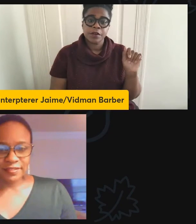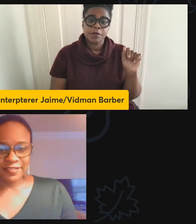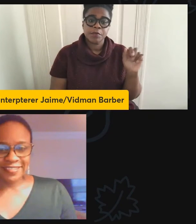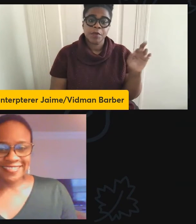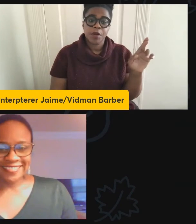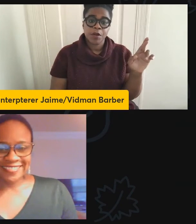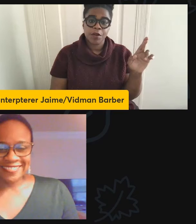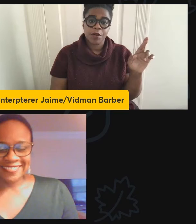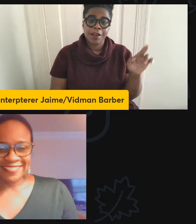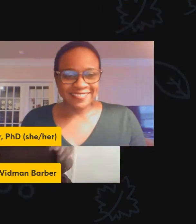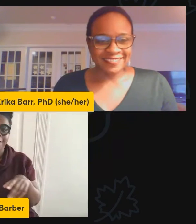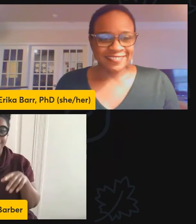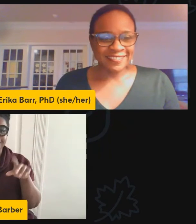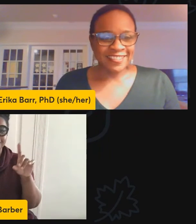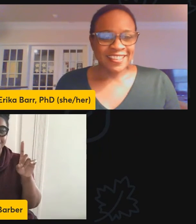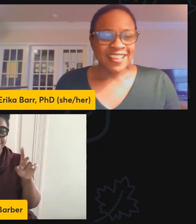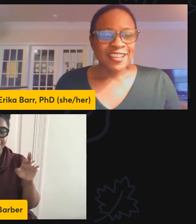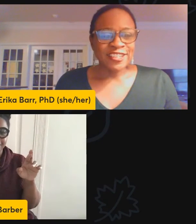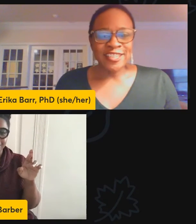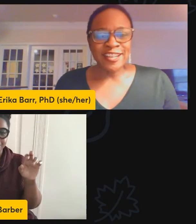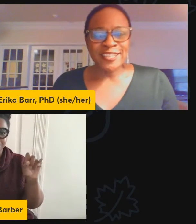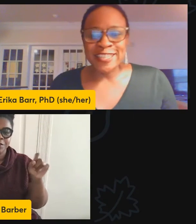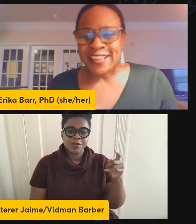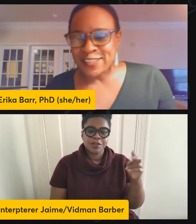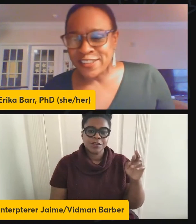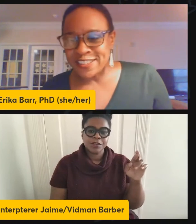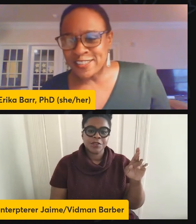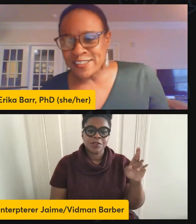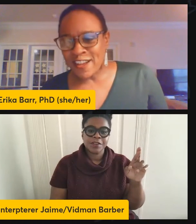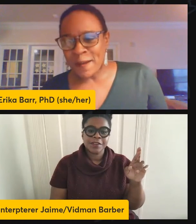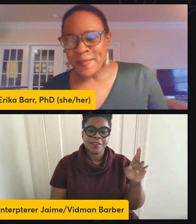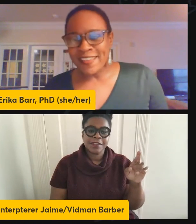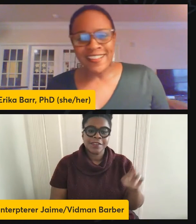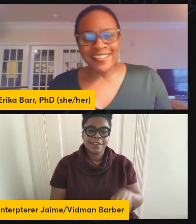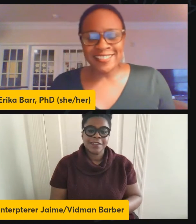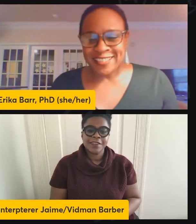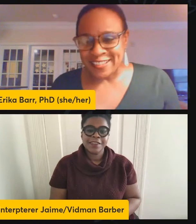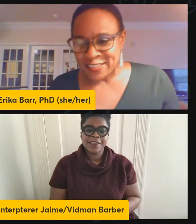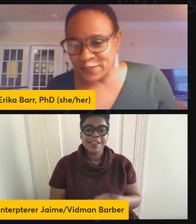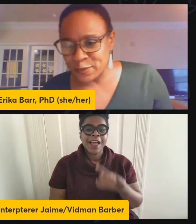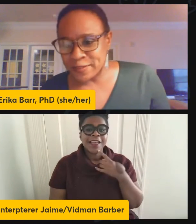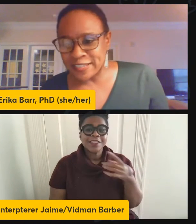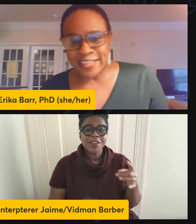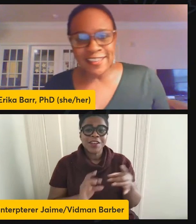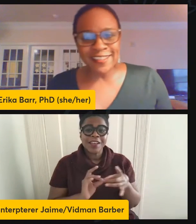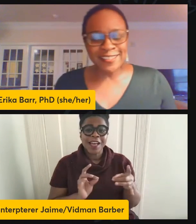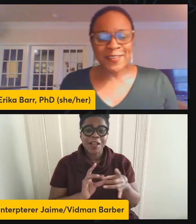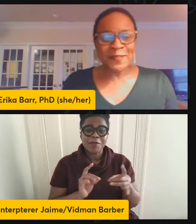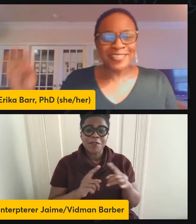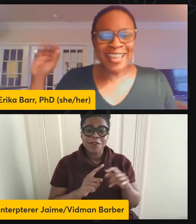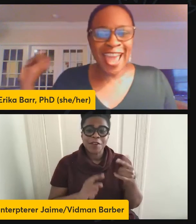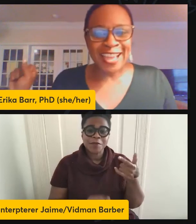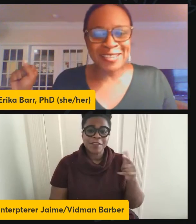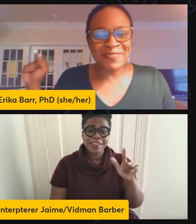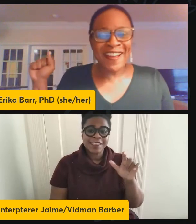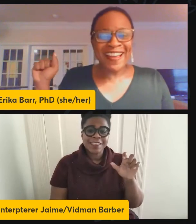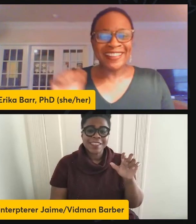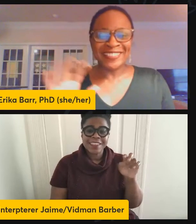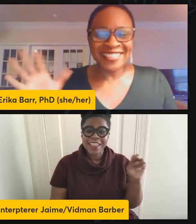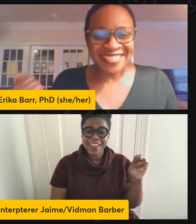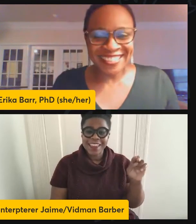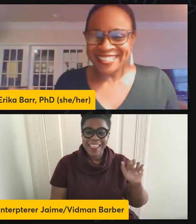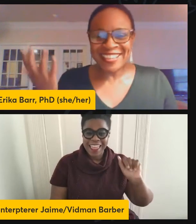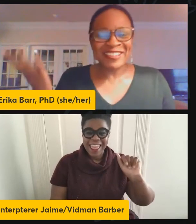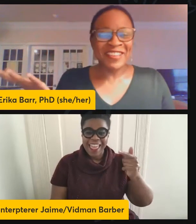and Dr. Shorter. Kristen, I saw a comment and I saw from Glenn, and so I want to say Aggie